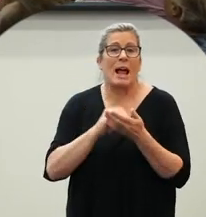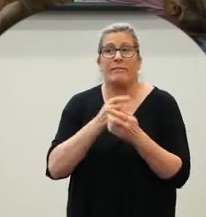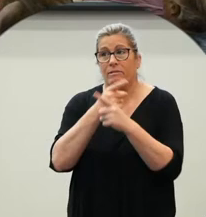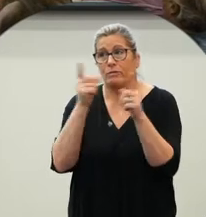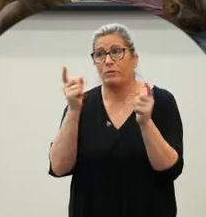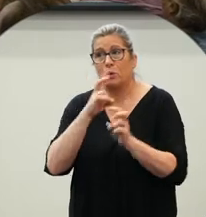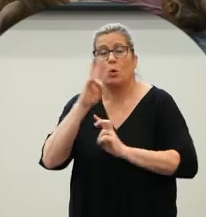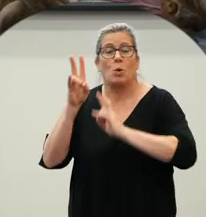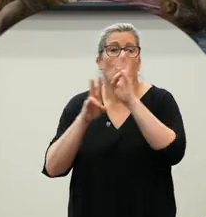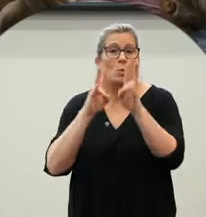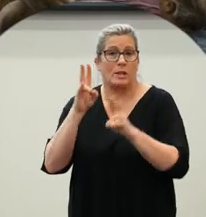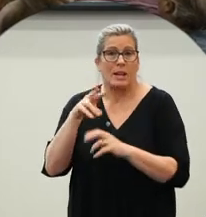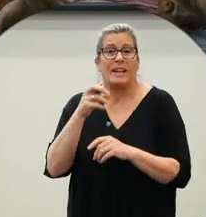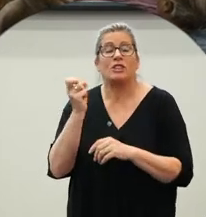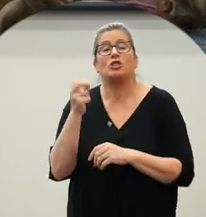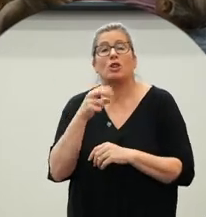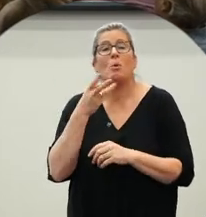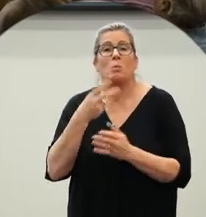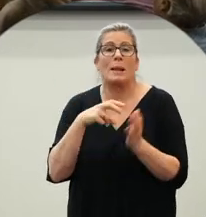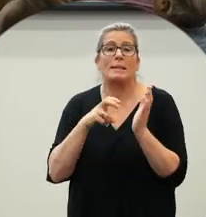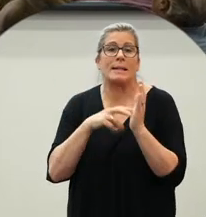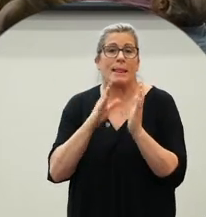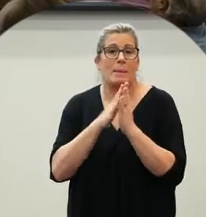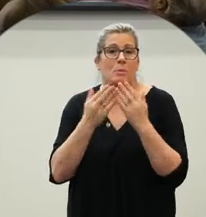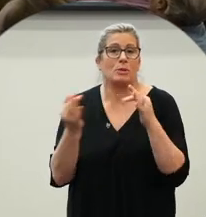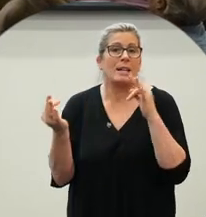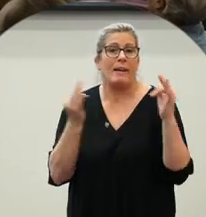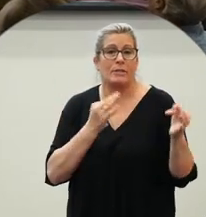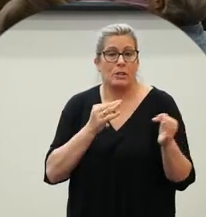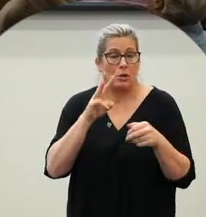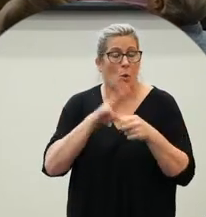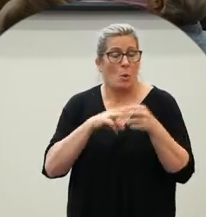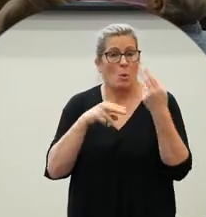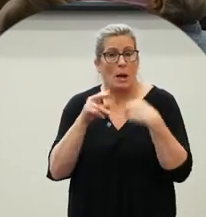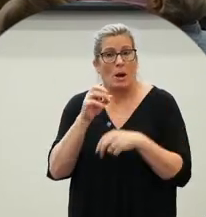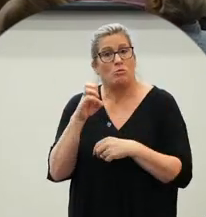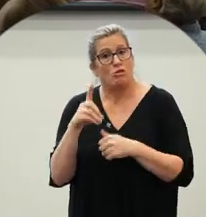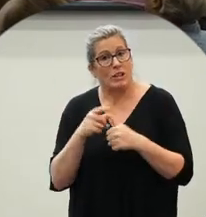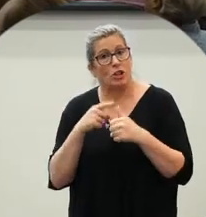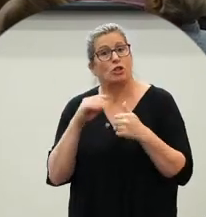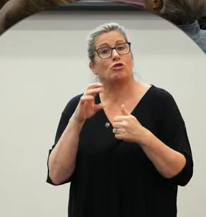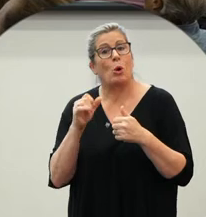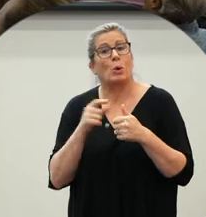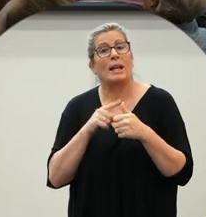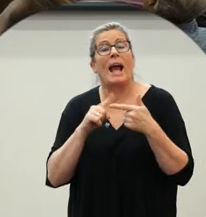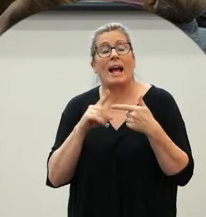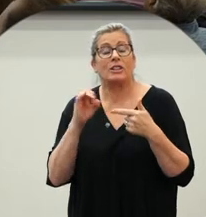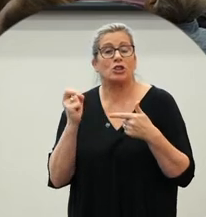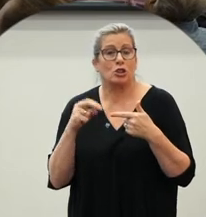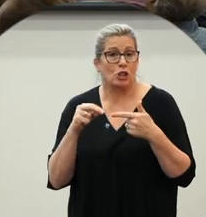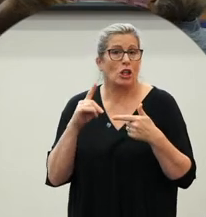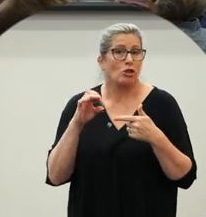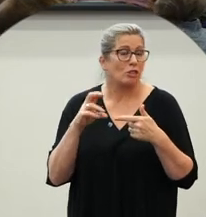and then Sean will be signing books afterwards. So could you please welcome Richard Crowley and Sean O'Driscoll. Thank